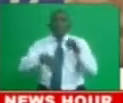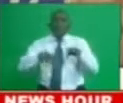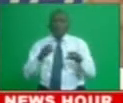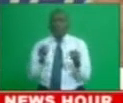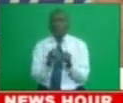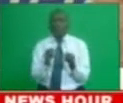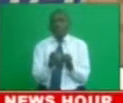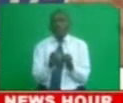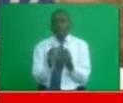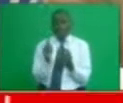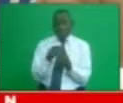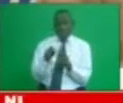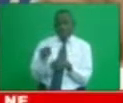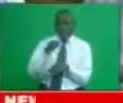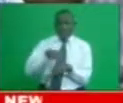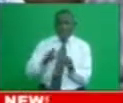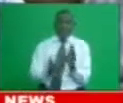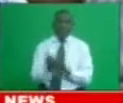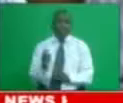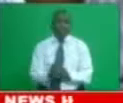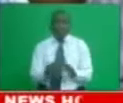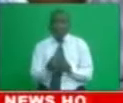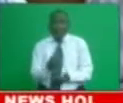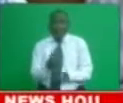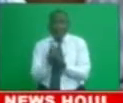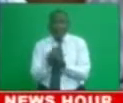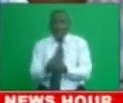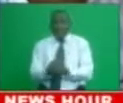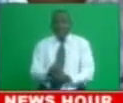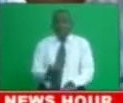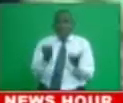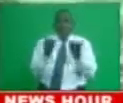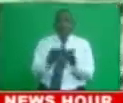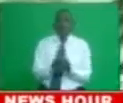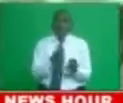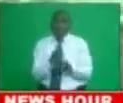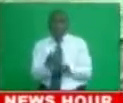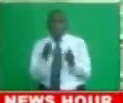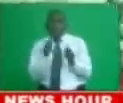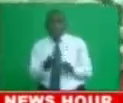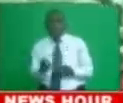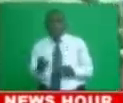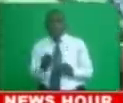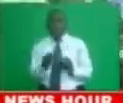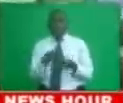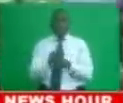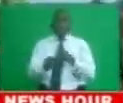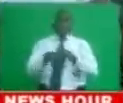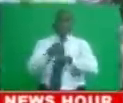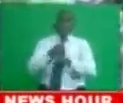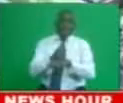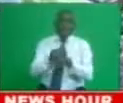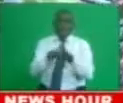more towards the national development. To help boost the profession, a human resource network was established